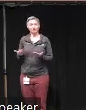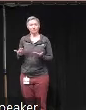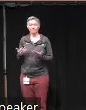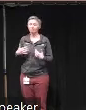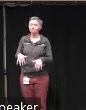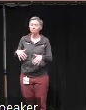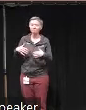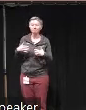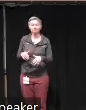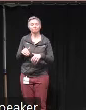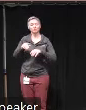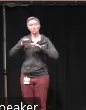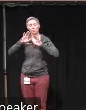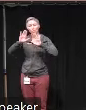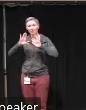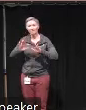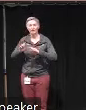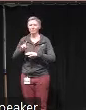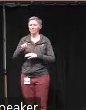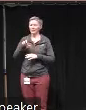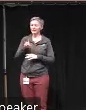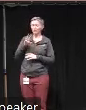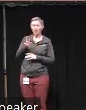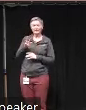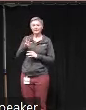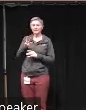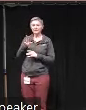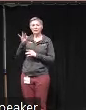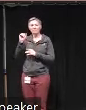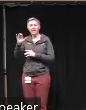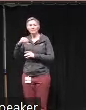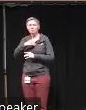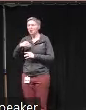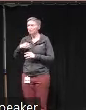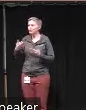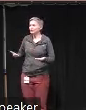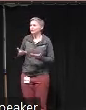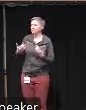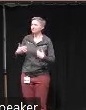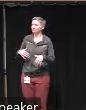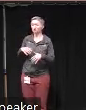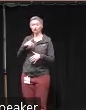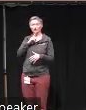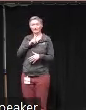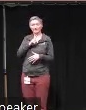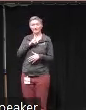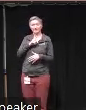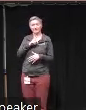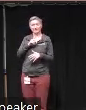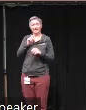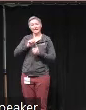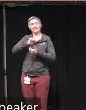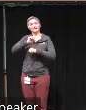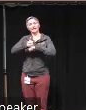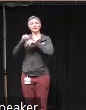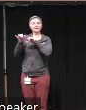wonderful deaf wellness faculty members who can really set a